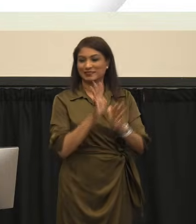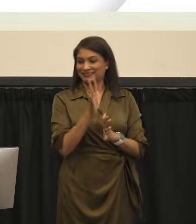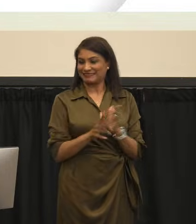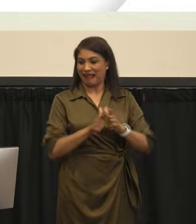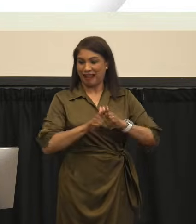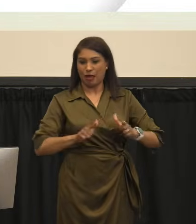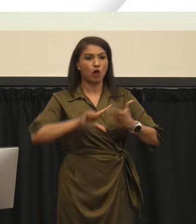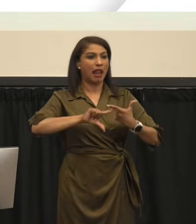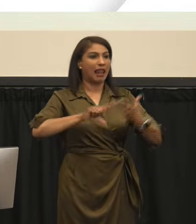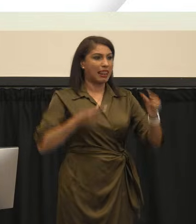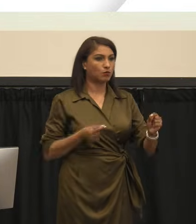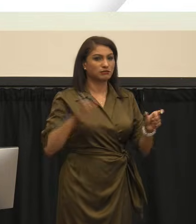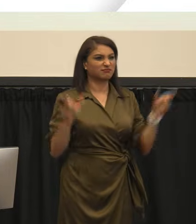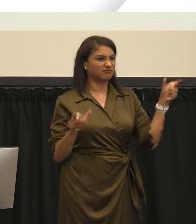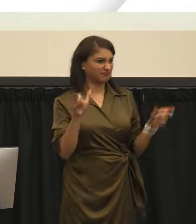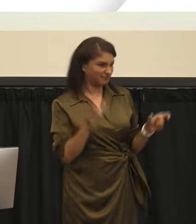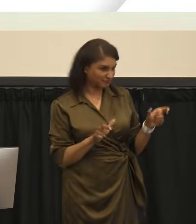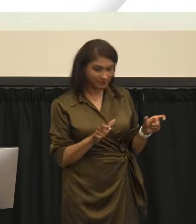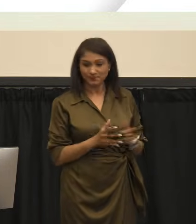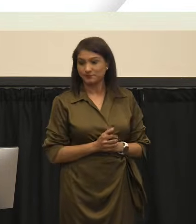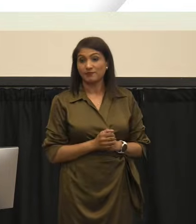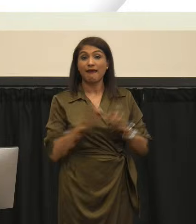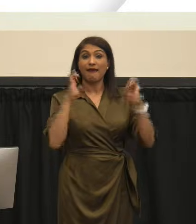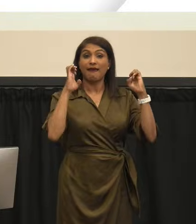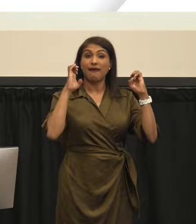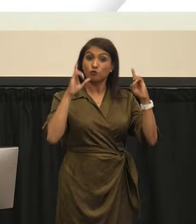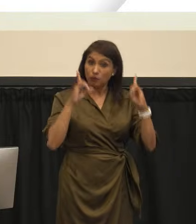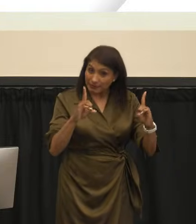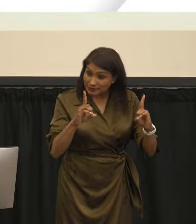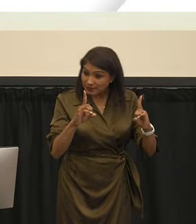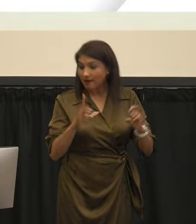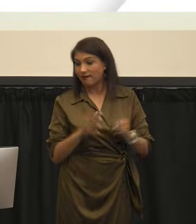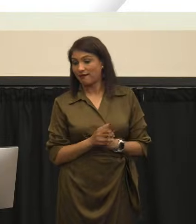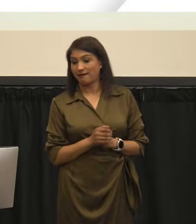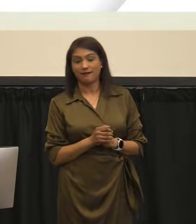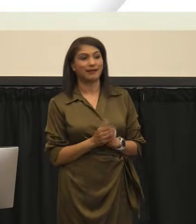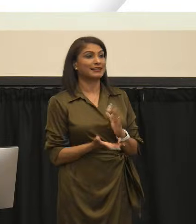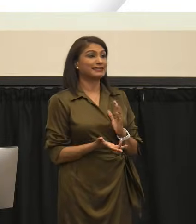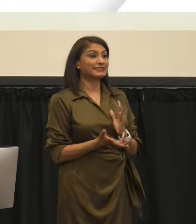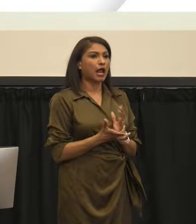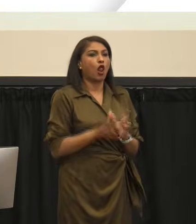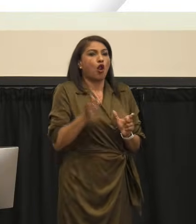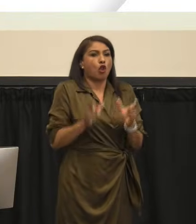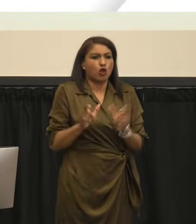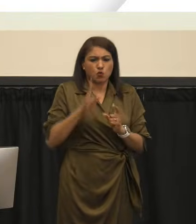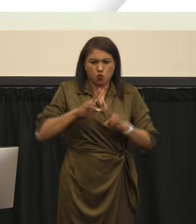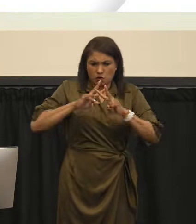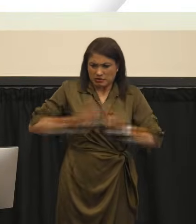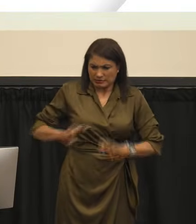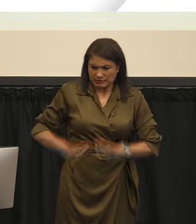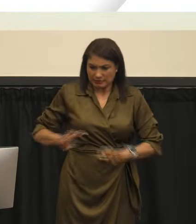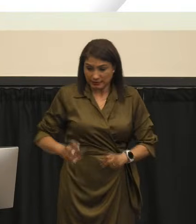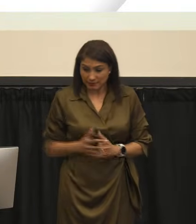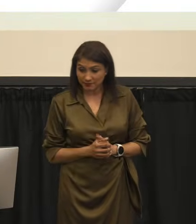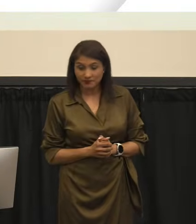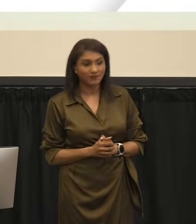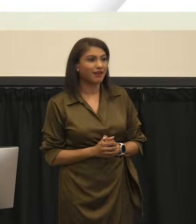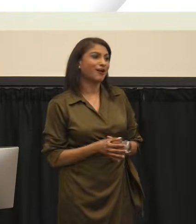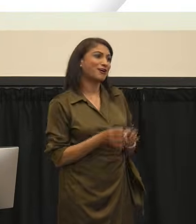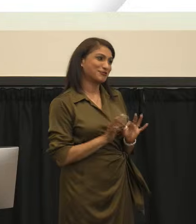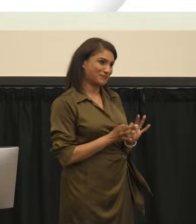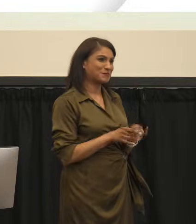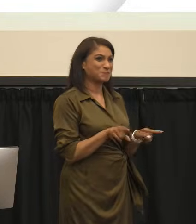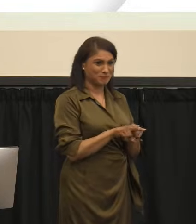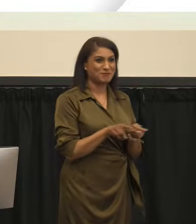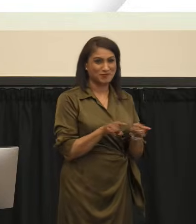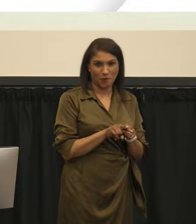institutions or representatives of the institutions, and also South African Sign Language linguists. people within the educational sector, people